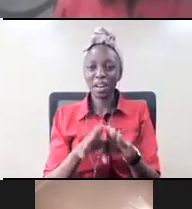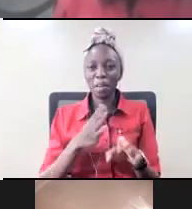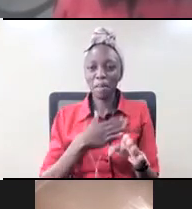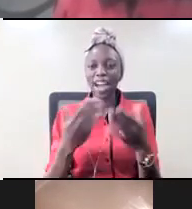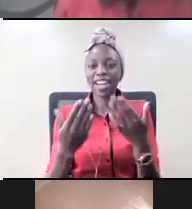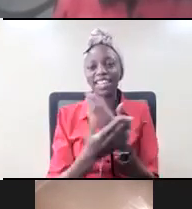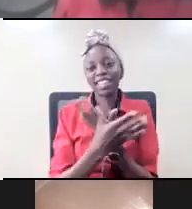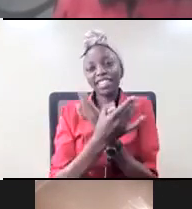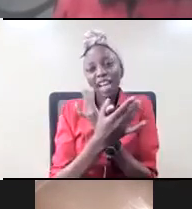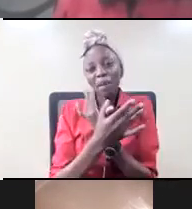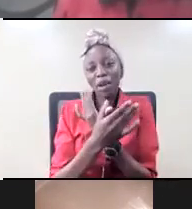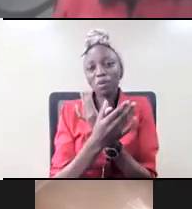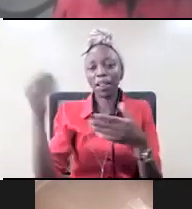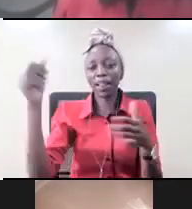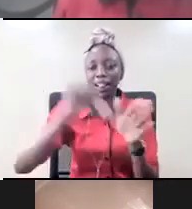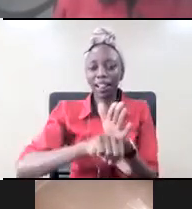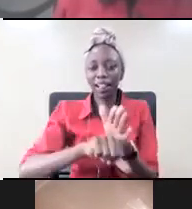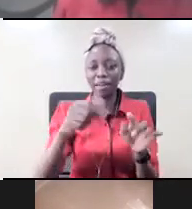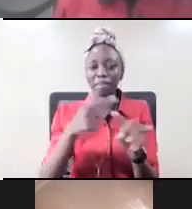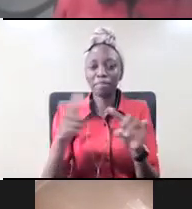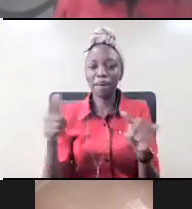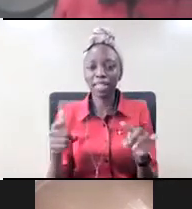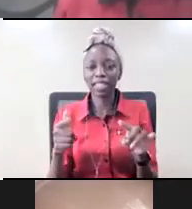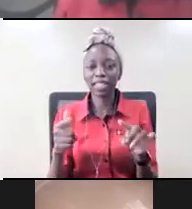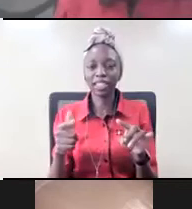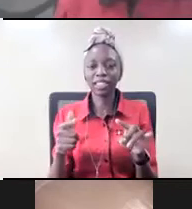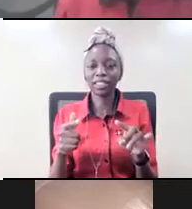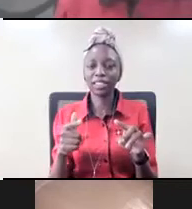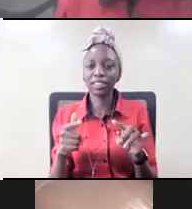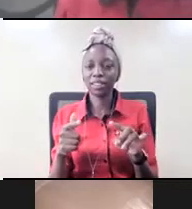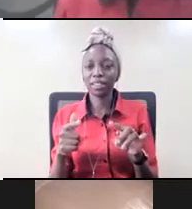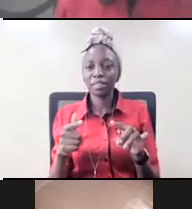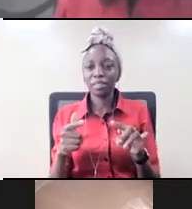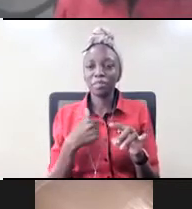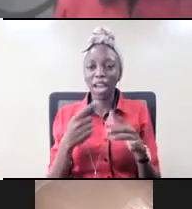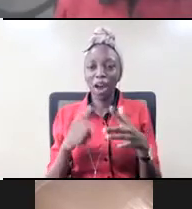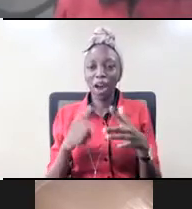try. Ammon, can I ask you to put up the questions? So now I can try